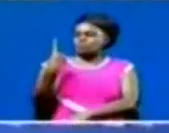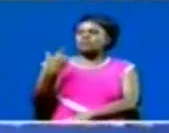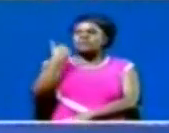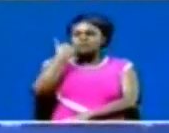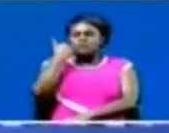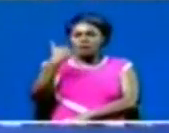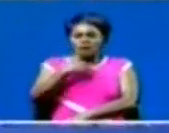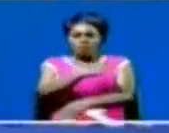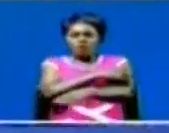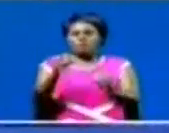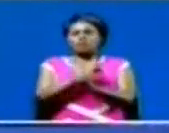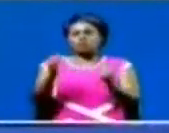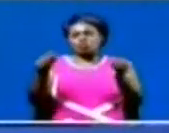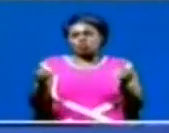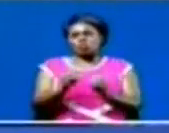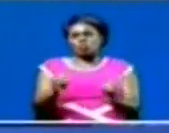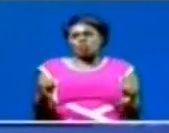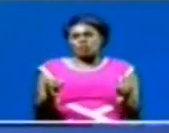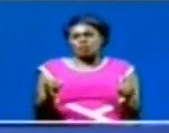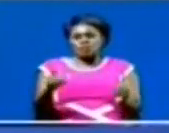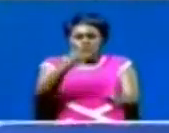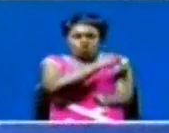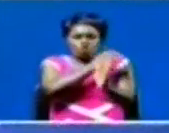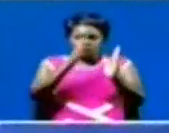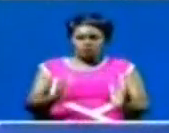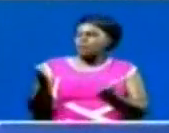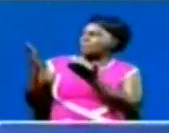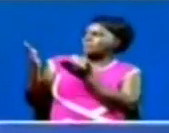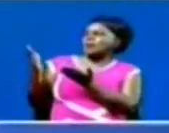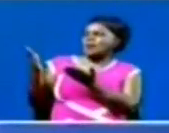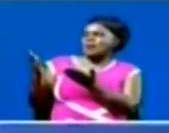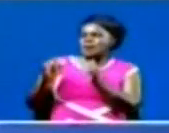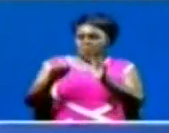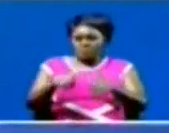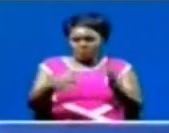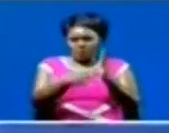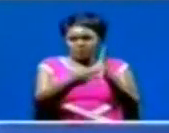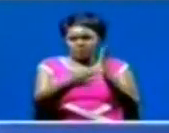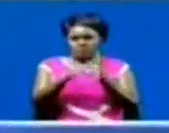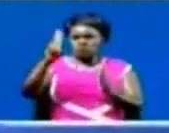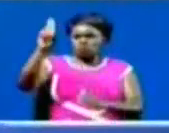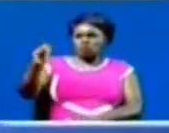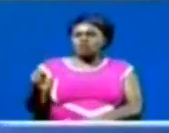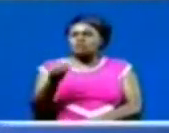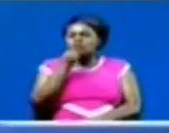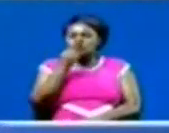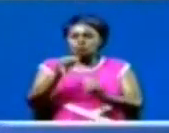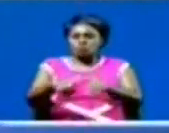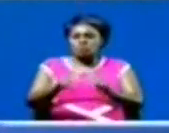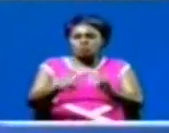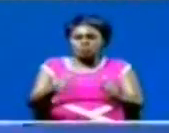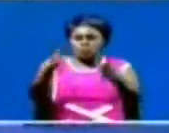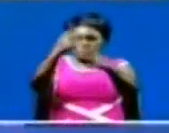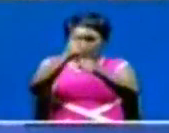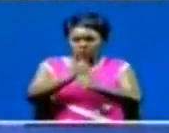We don't have the capacity to deal with it. Dr. Melba Reantaso is an aquaculture expert with the UN's Food and Agriculture